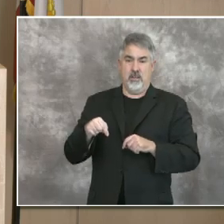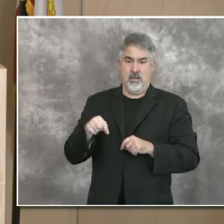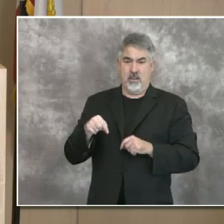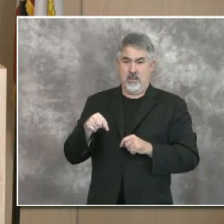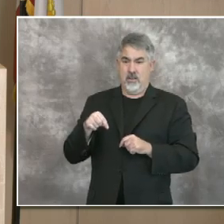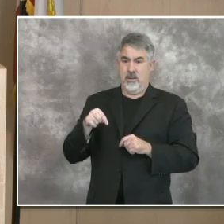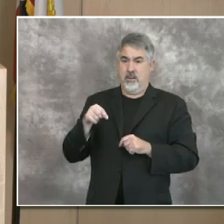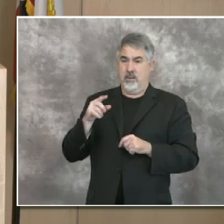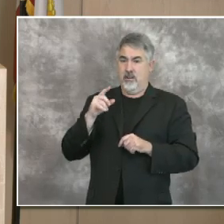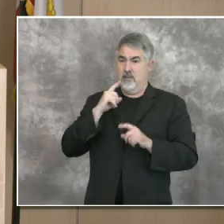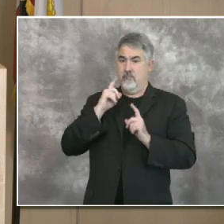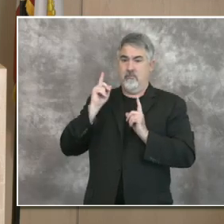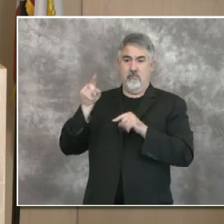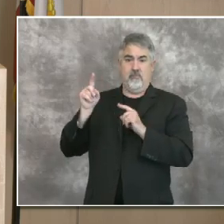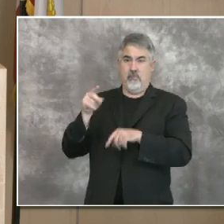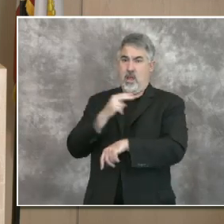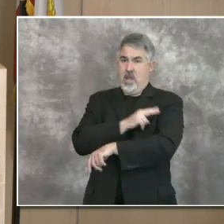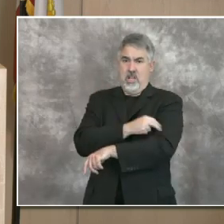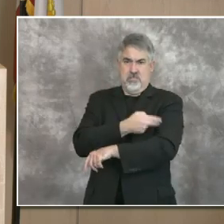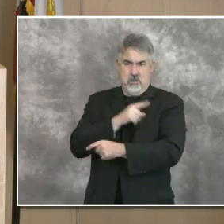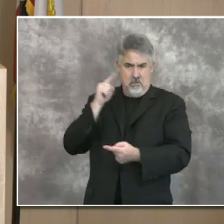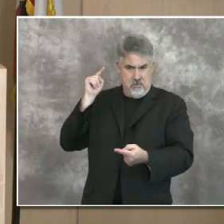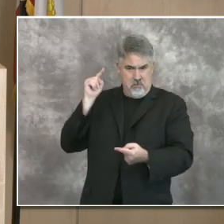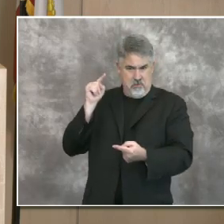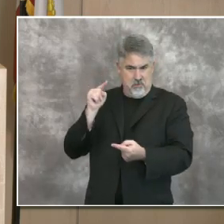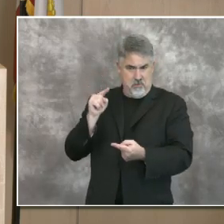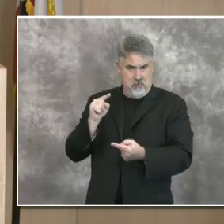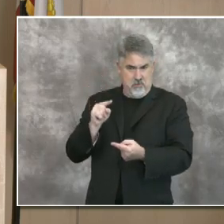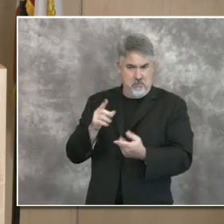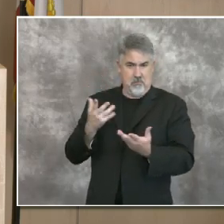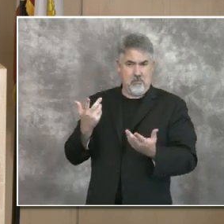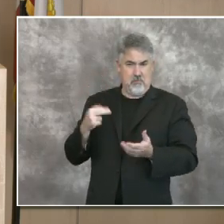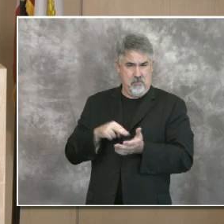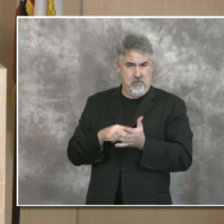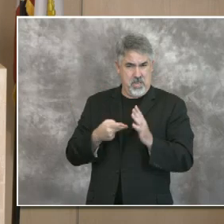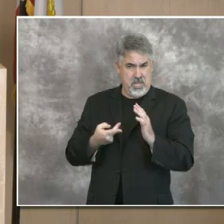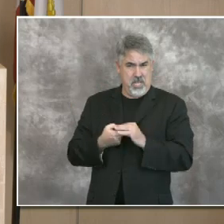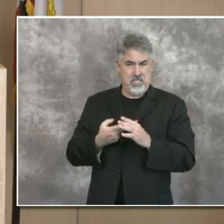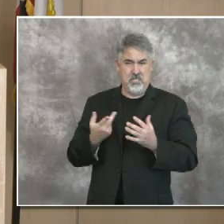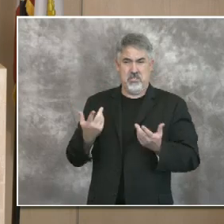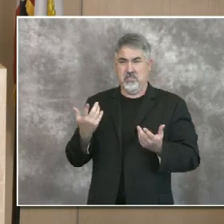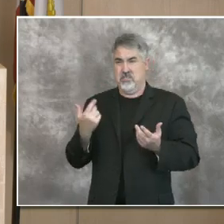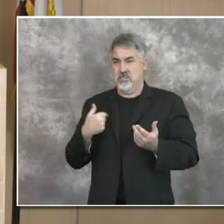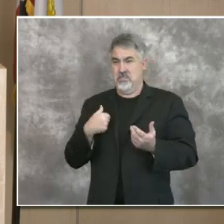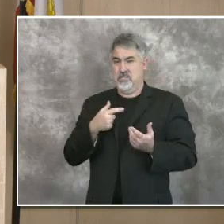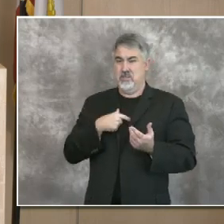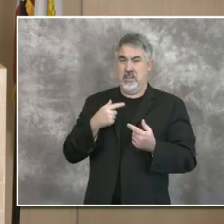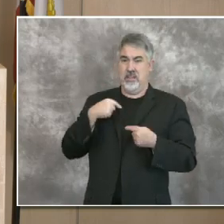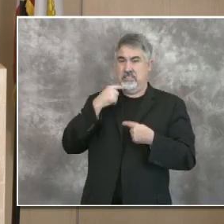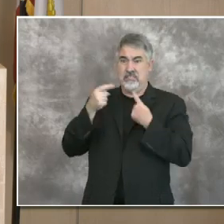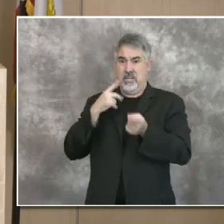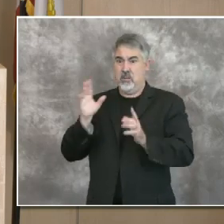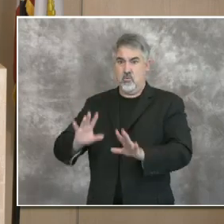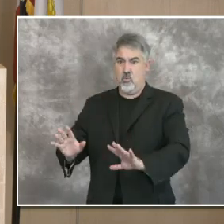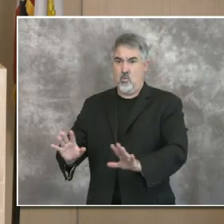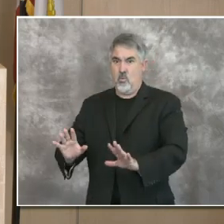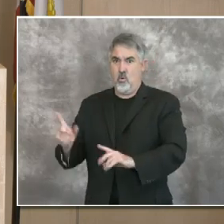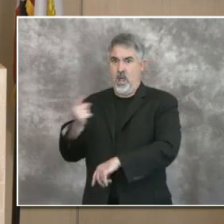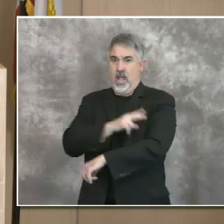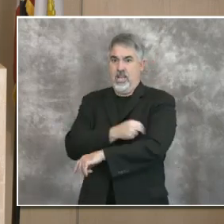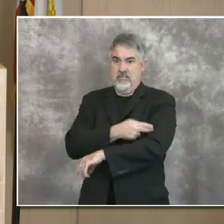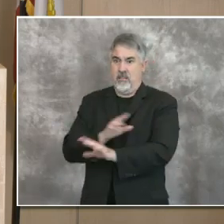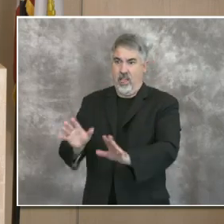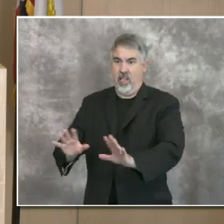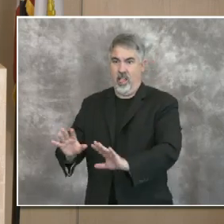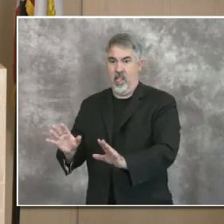the hospital to seek help. Do you think that we sort of overcompensated too much by telling people not to go to the hospital early on during the outbreak, and now these layoffs